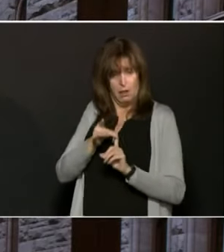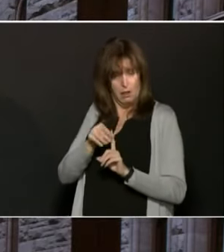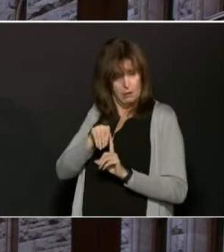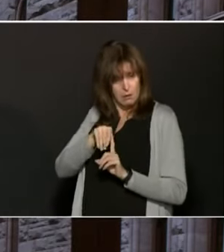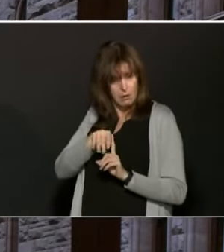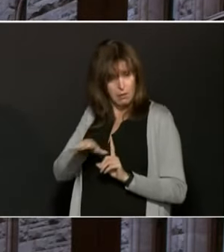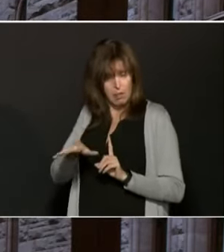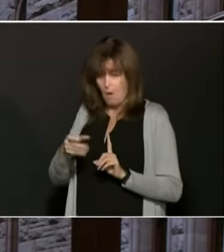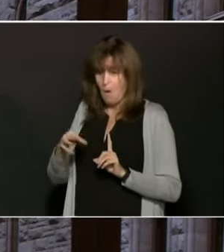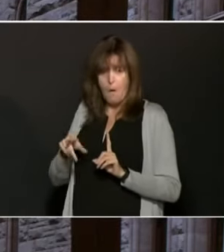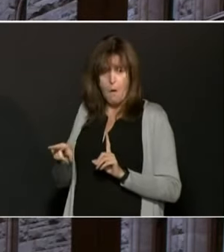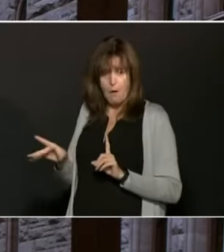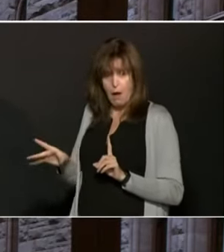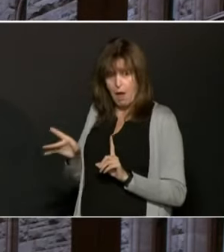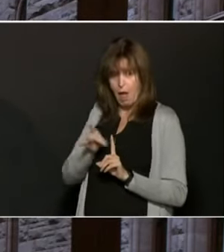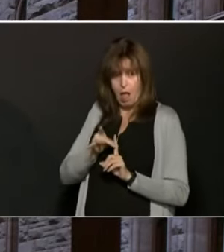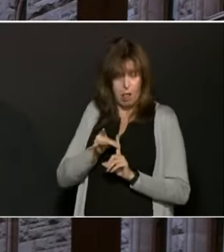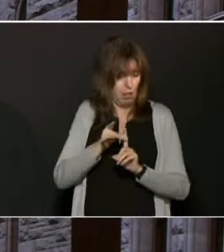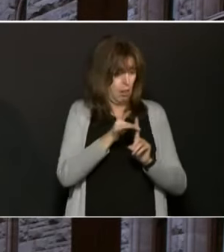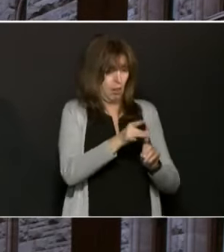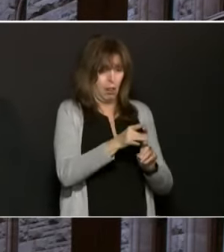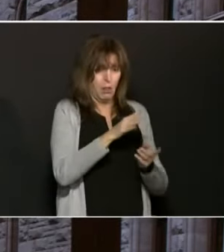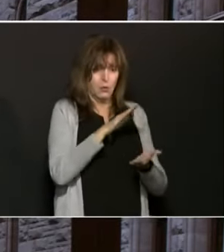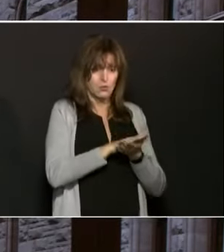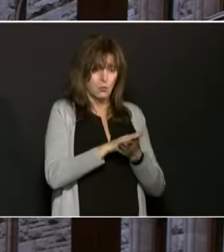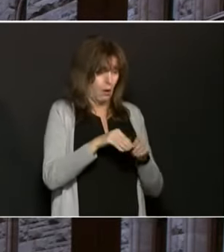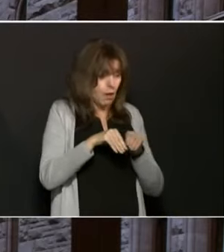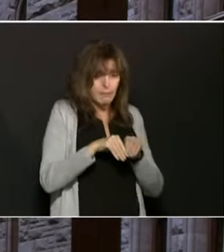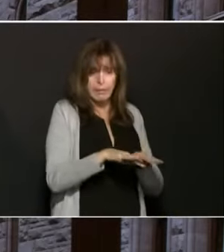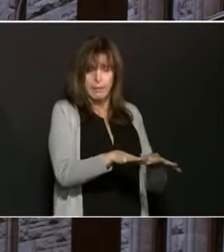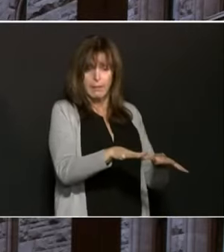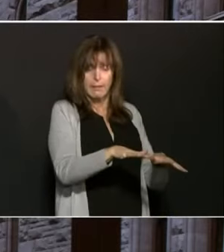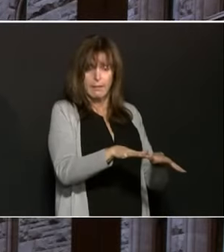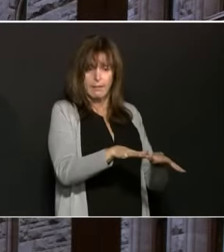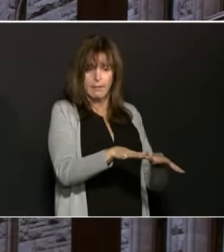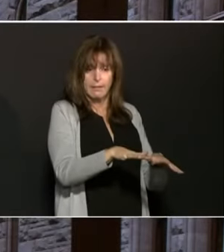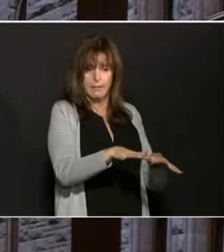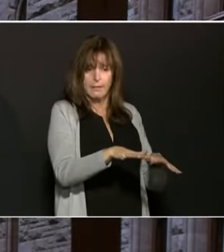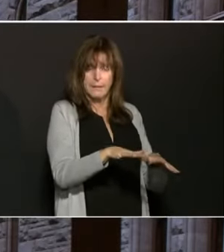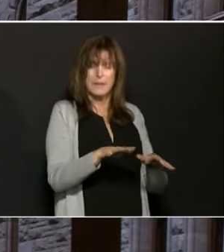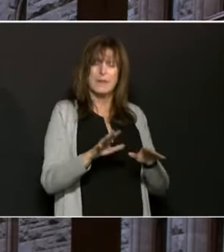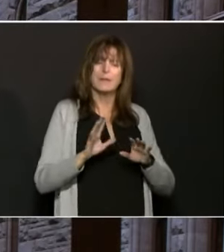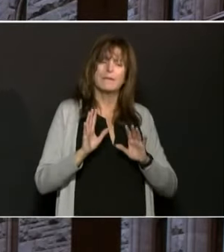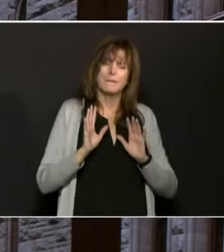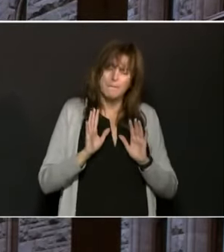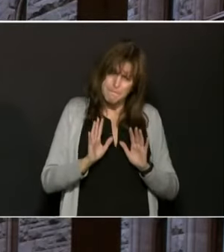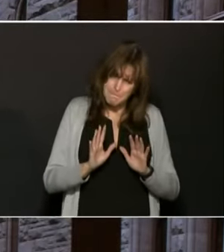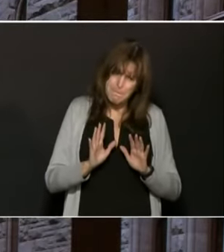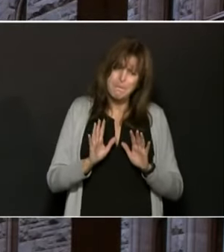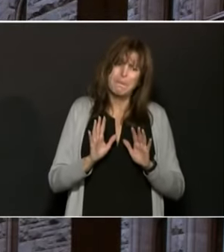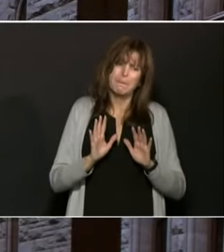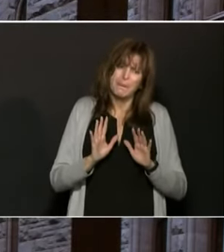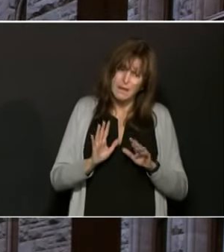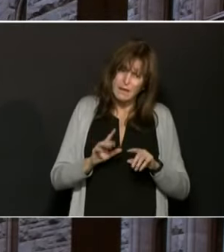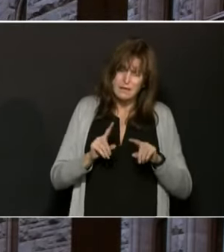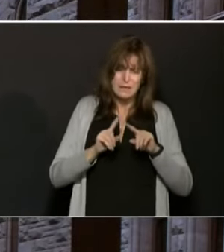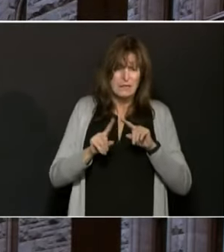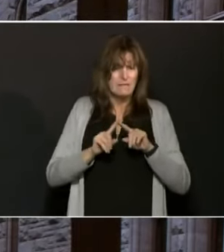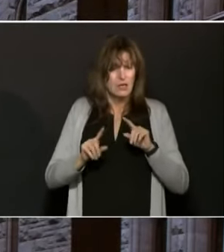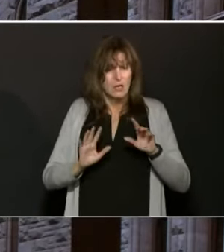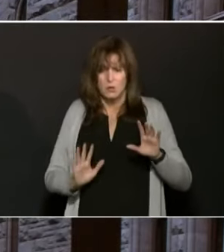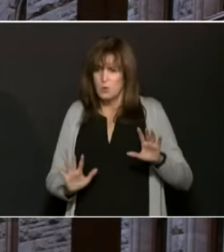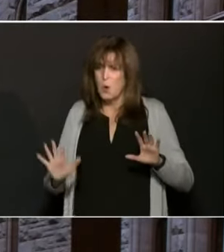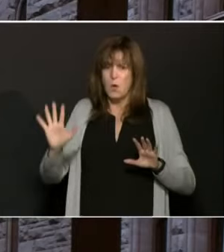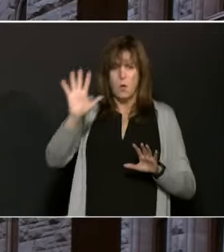or dormitory, because they may be going from different zones. And we want people limiting their movement between the zones, And I know there's